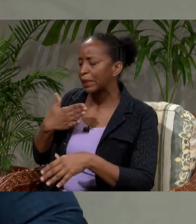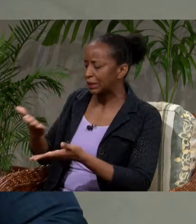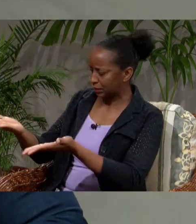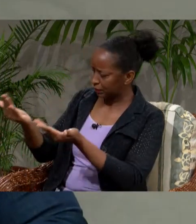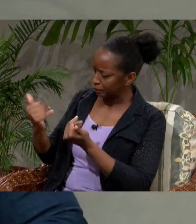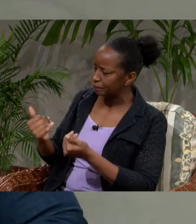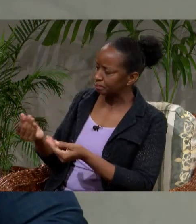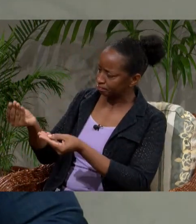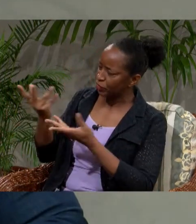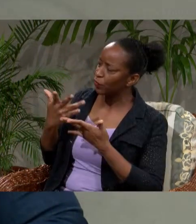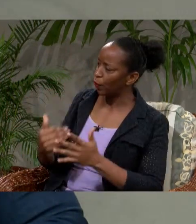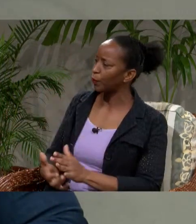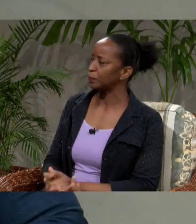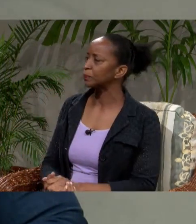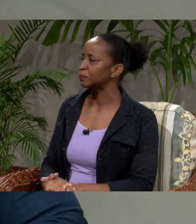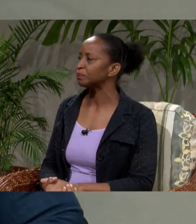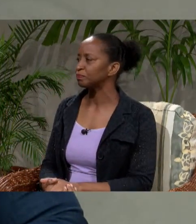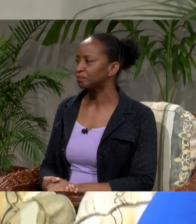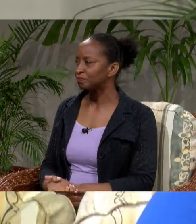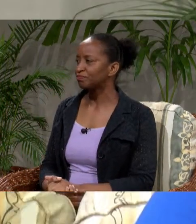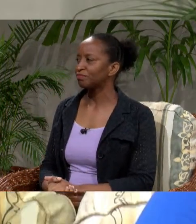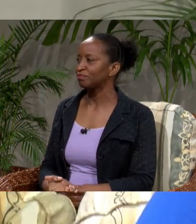society.